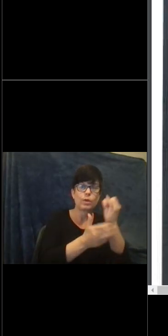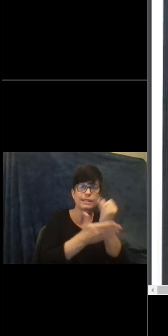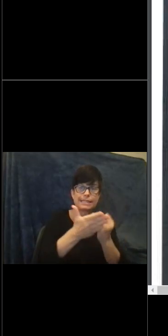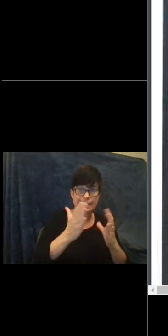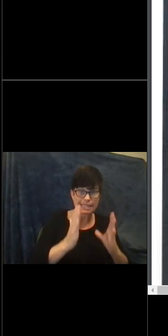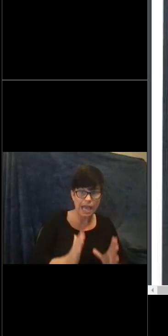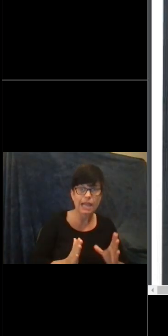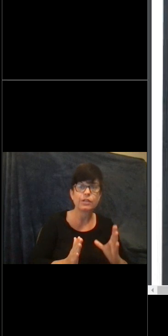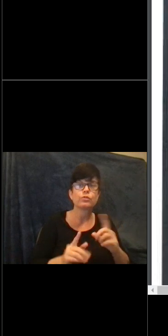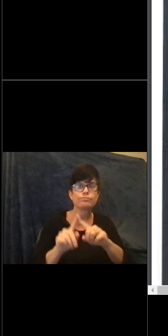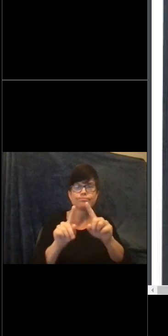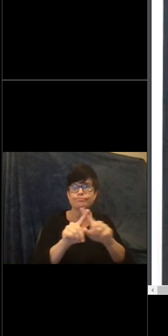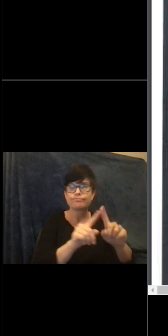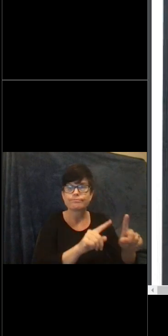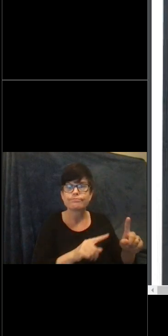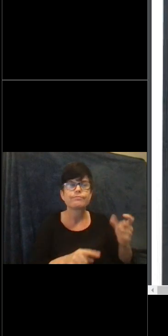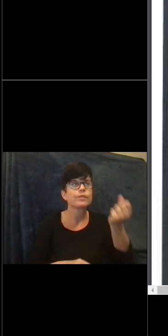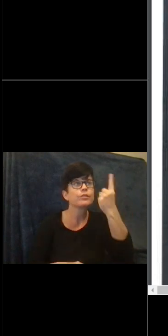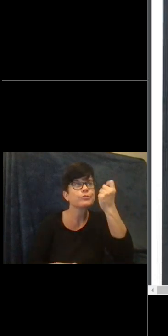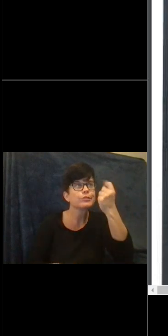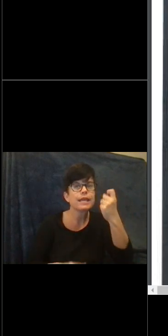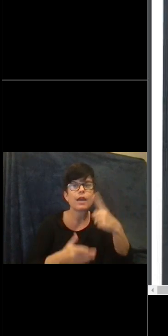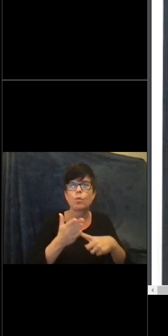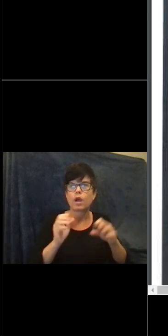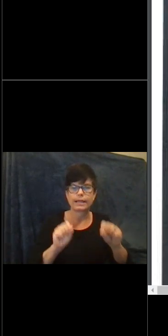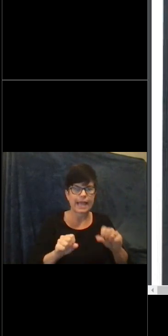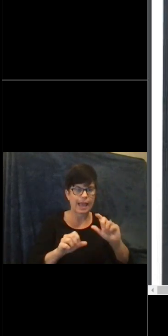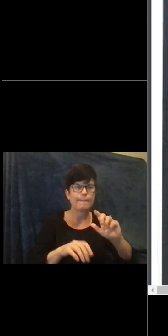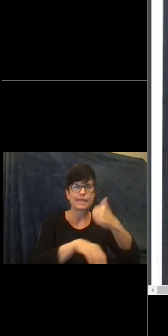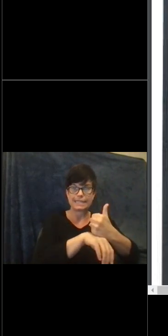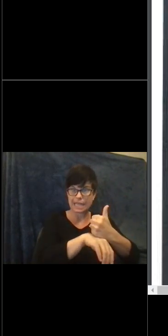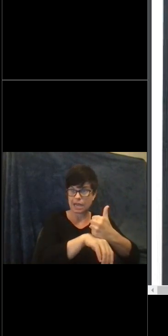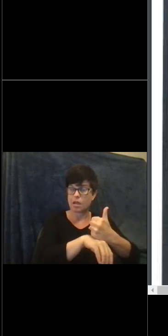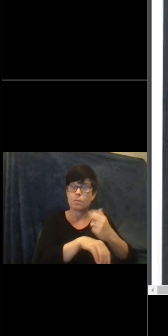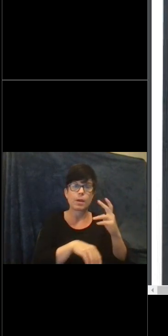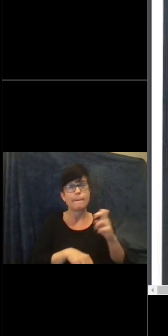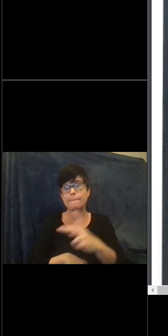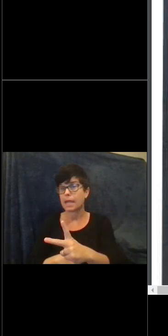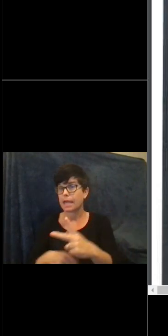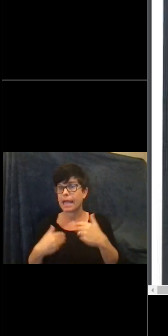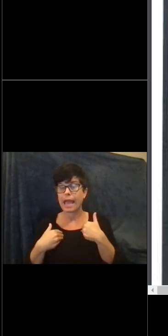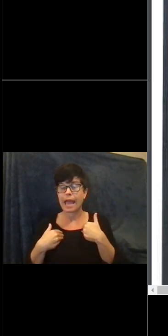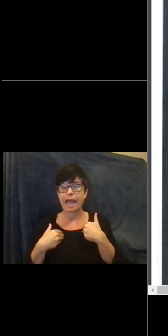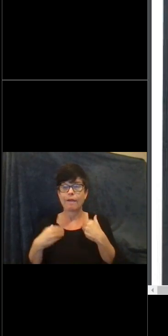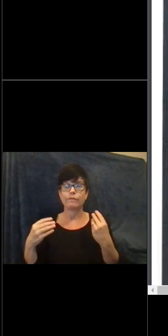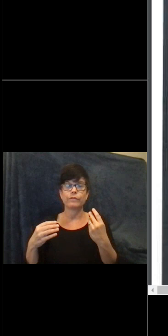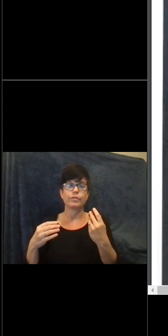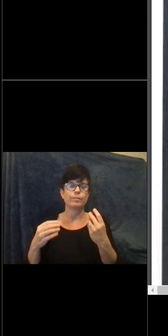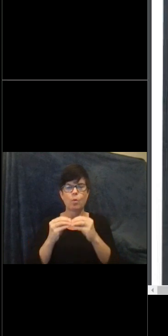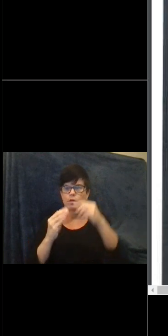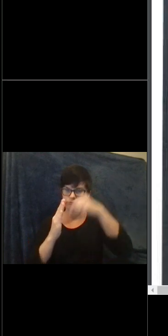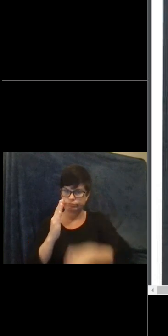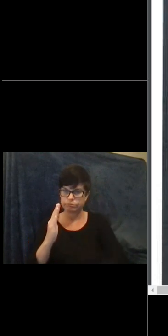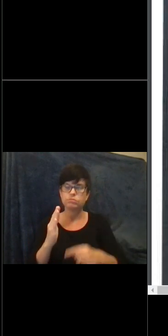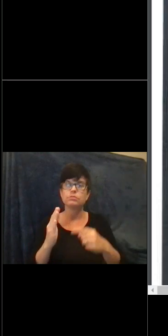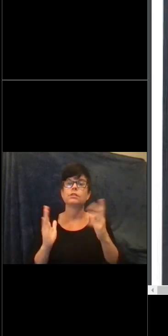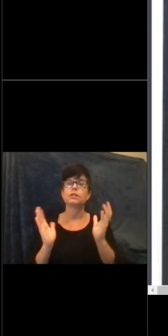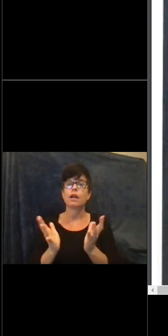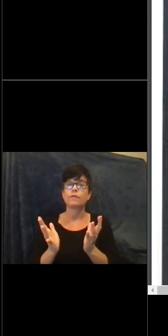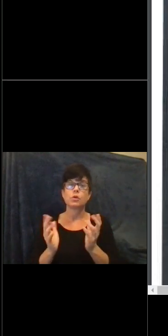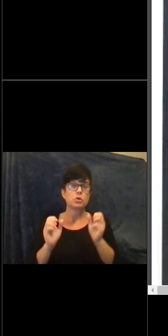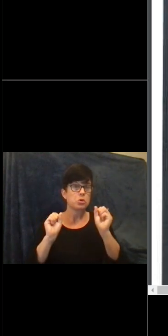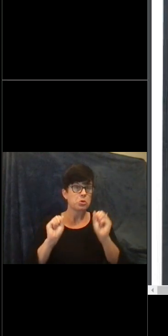various professions to understand what can be done and come back and have a more full conversation on that. You can put in a penalty